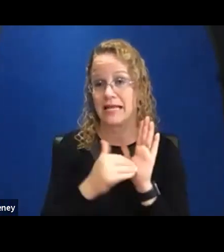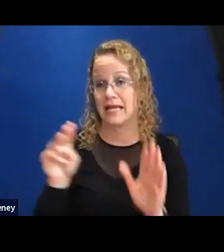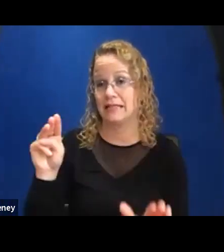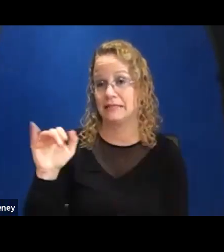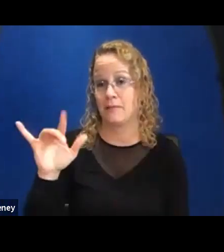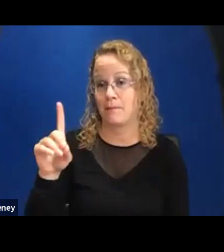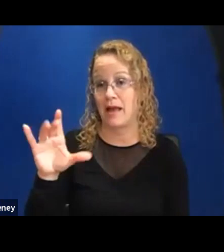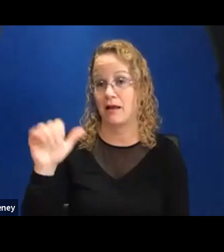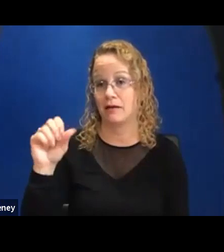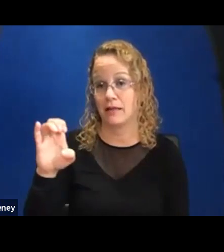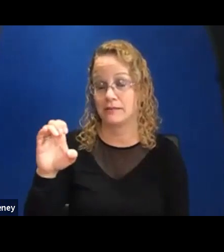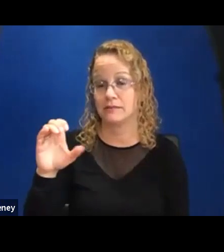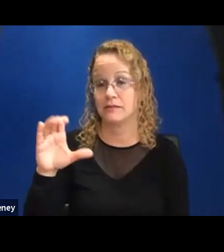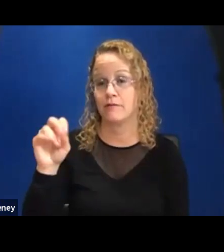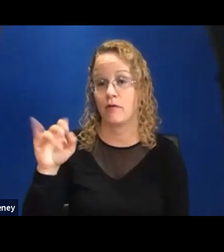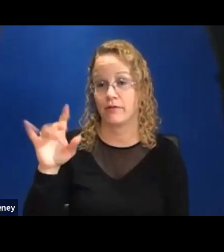of COVID.